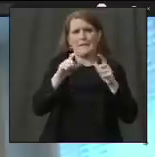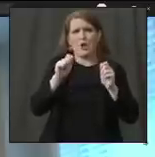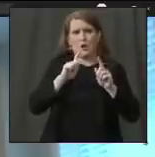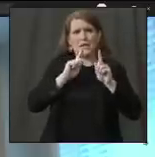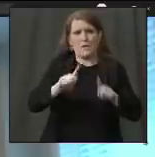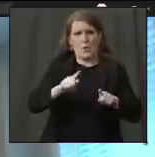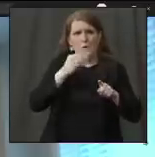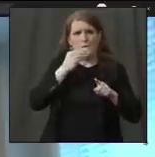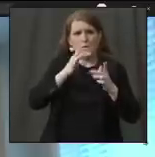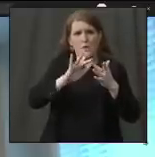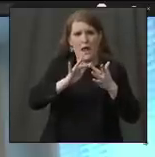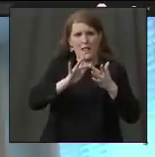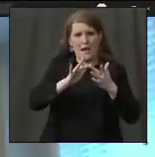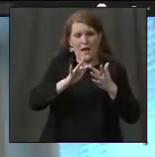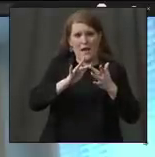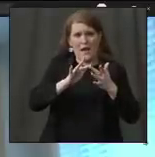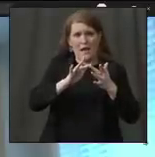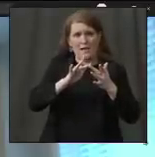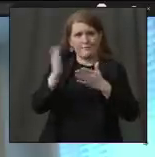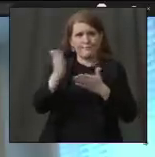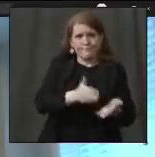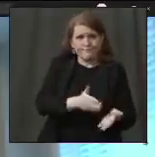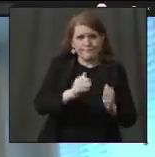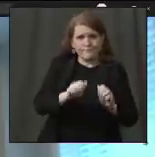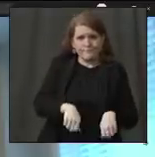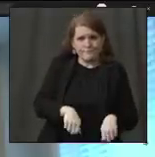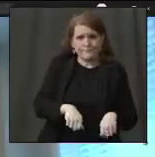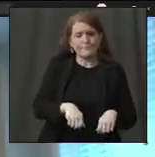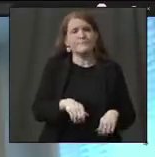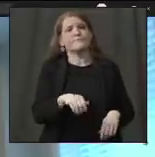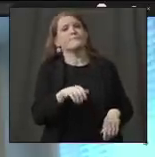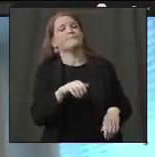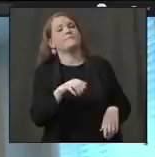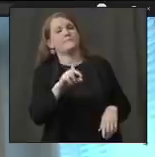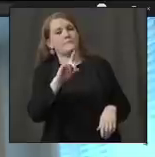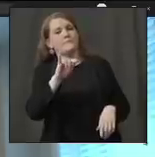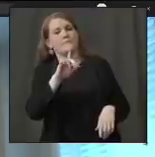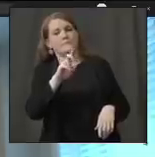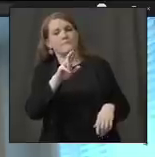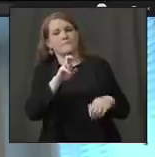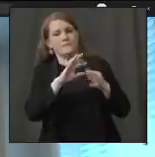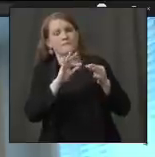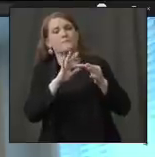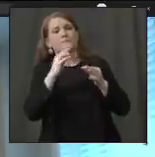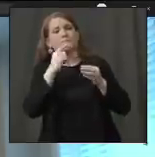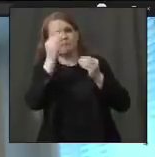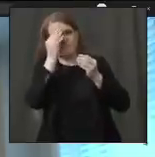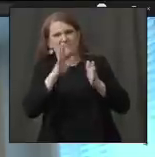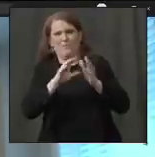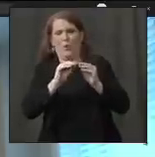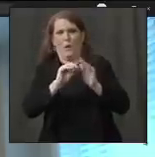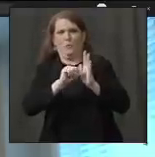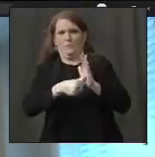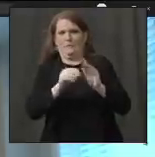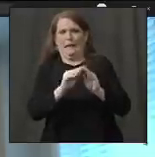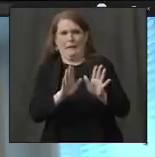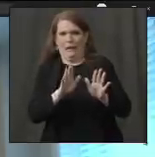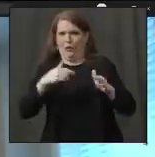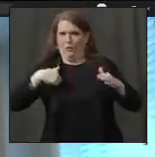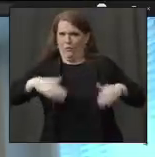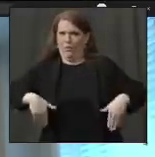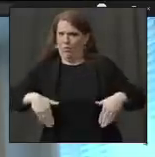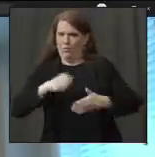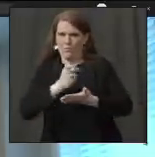Yes, that's correct. We don't, just to be clear, we don't have approval yet for that. We're working with our partners at